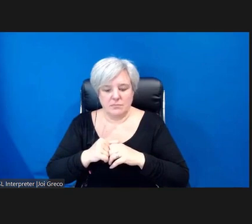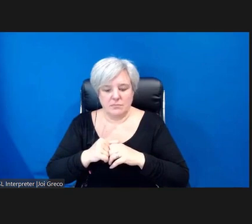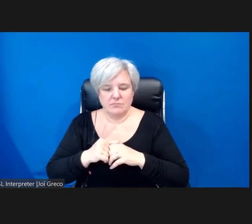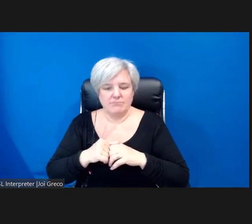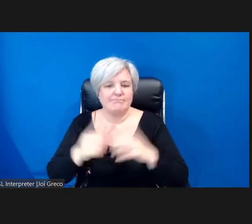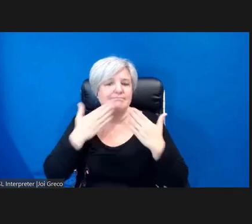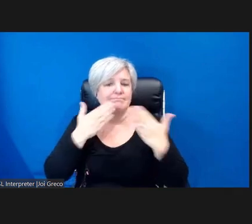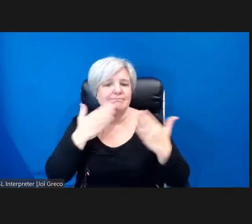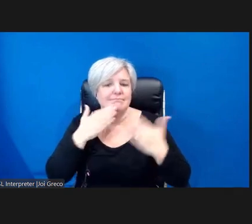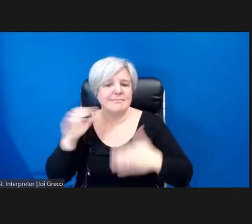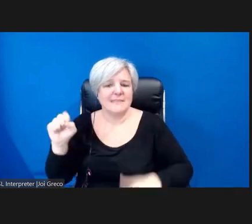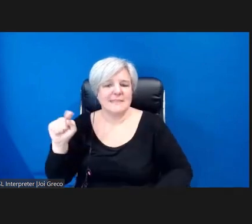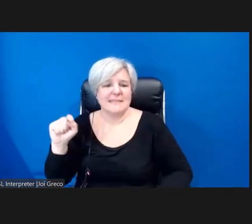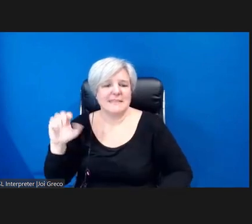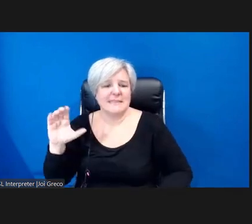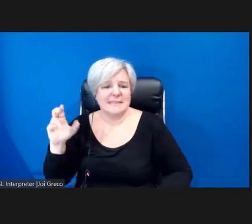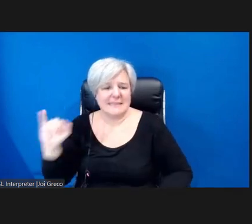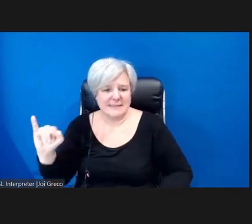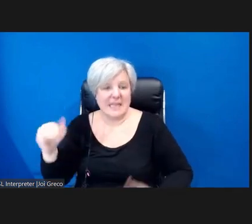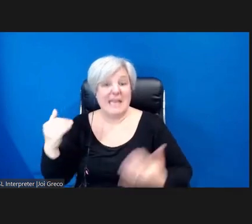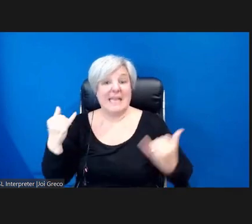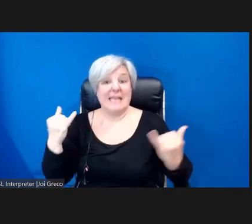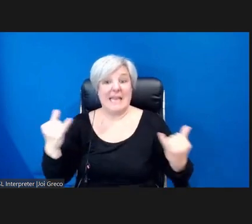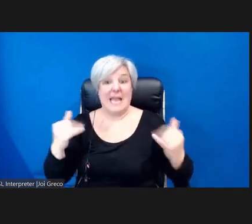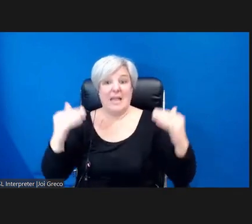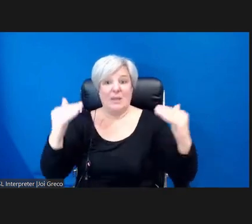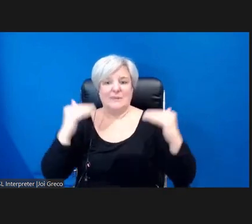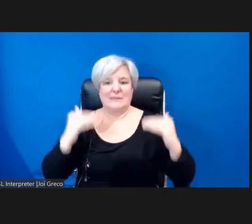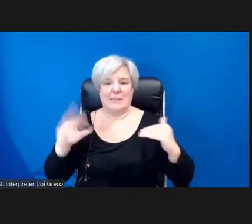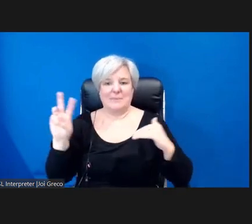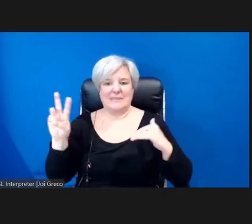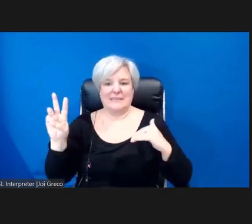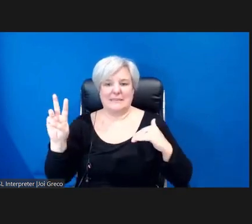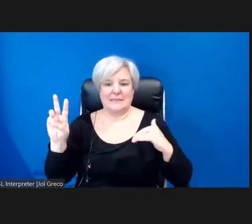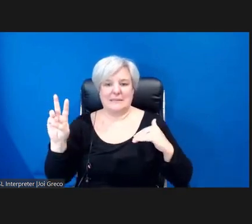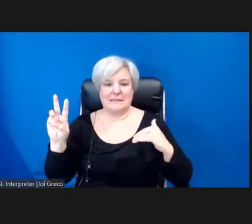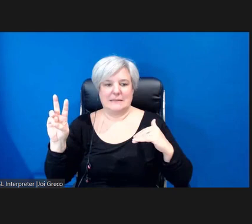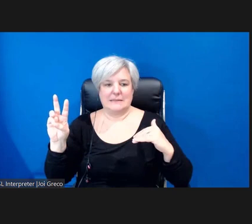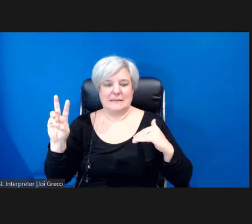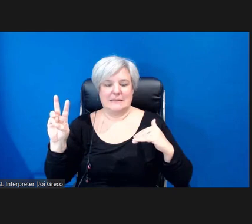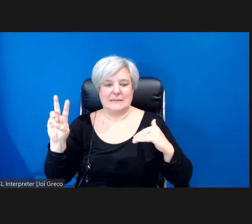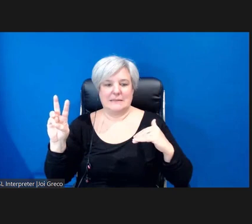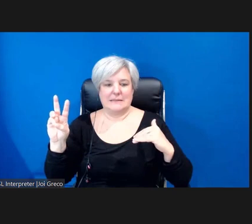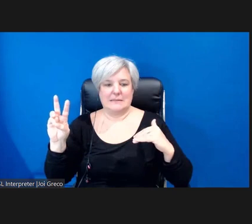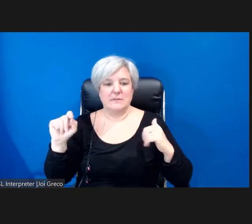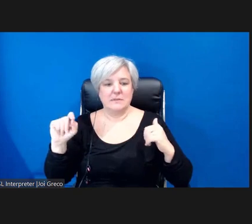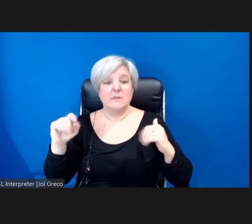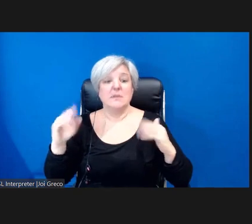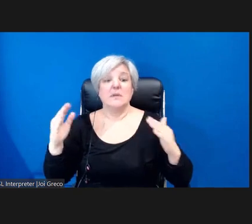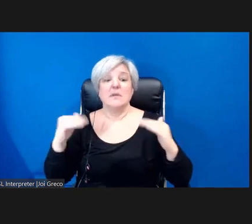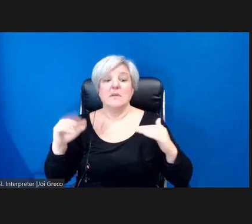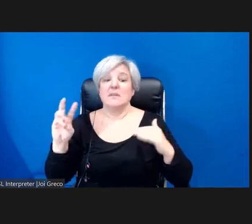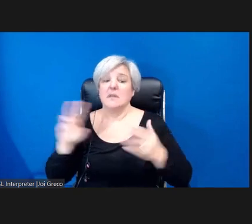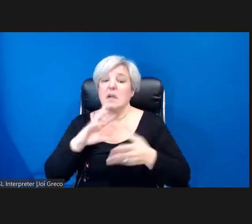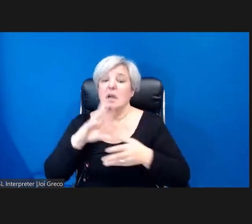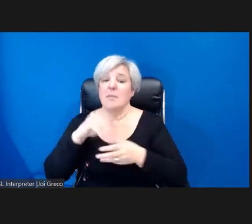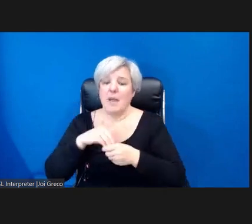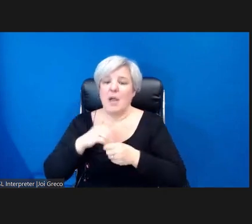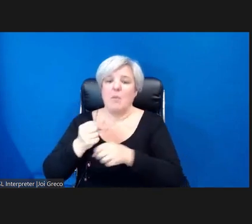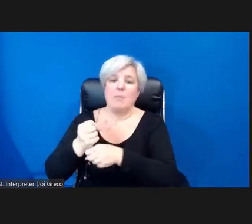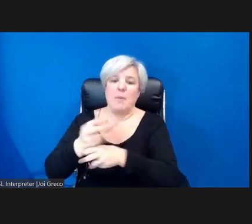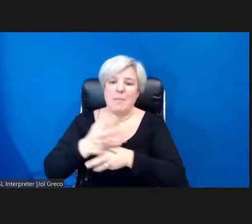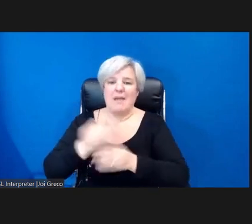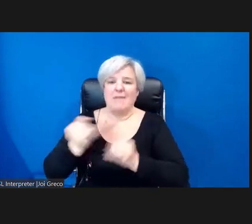Thank you, Stacy. Now we're going to talk about step 6. Step 6 is about preparing for